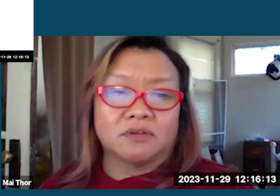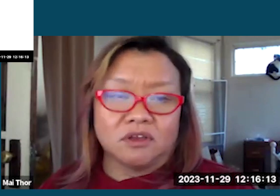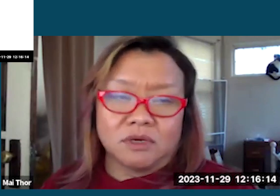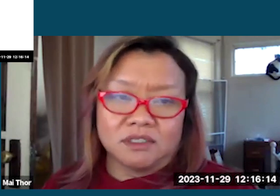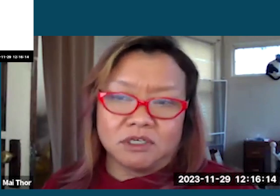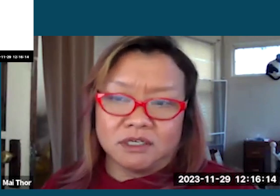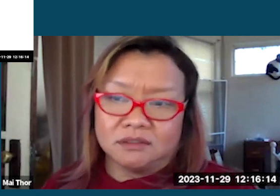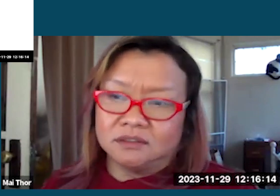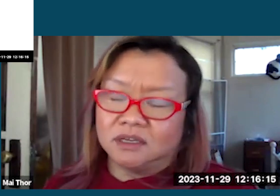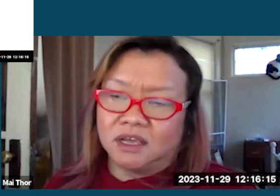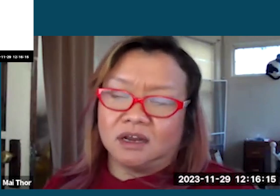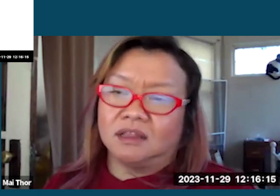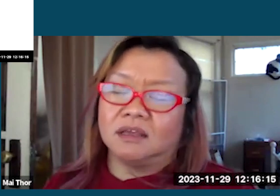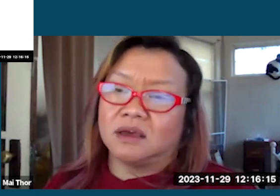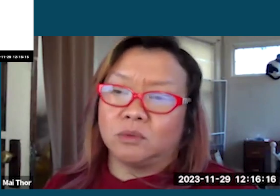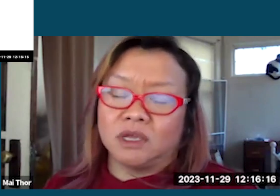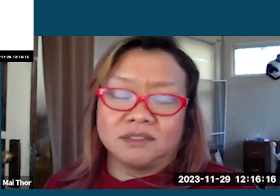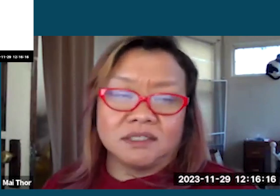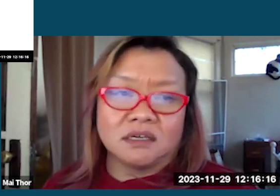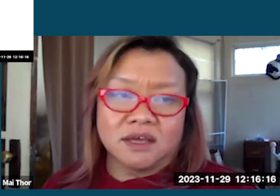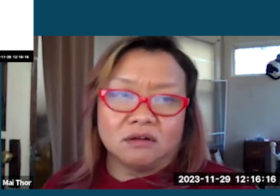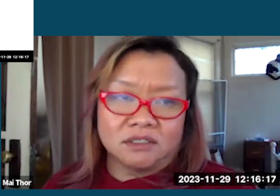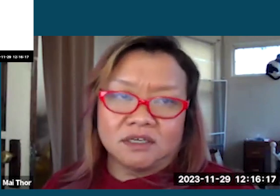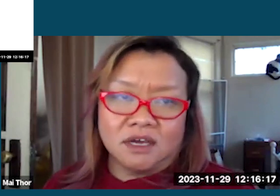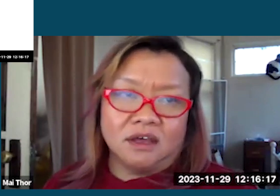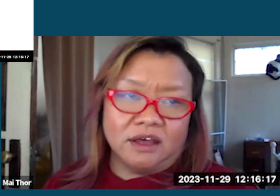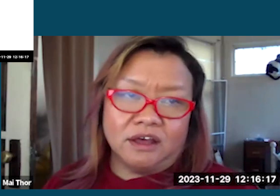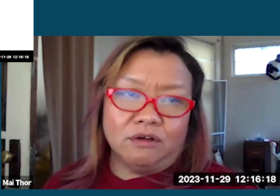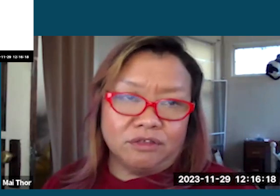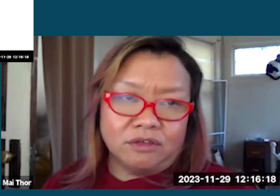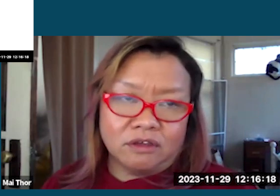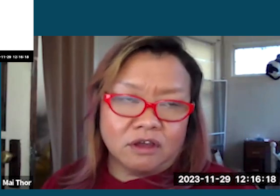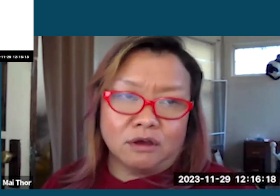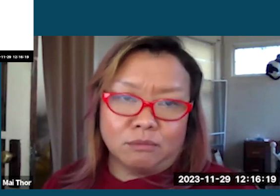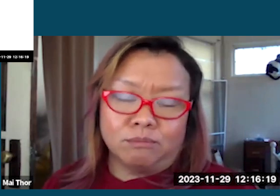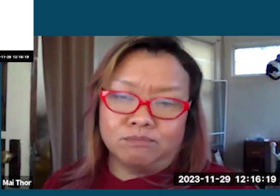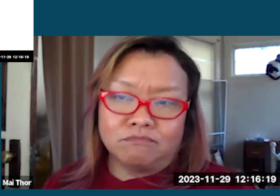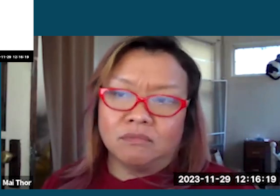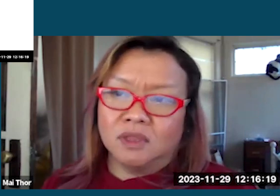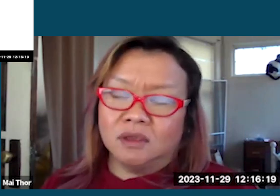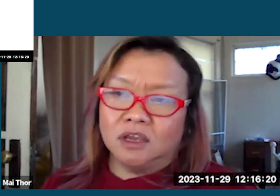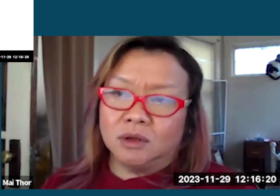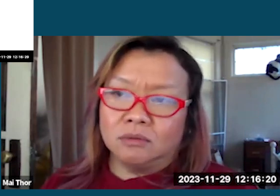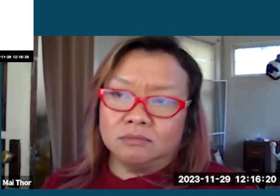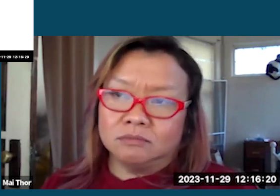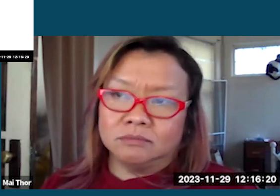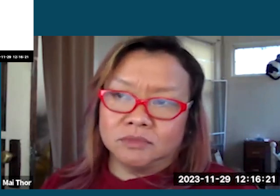disability is part of the human experience. And I think that when we seek out health,